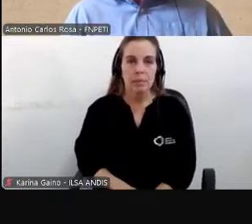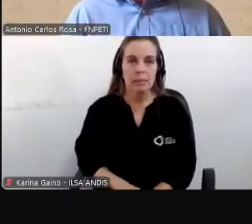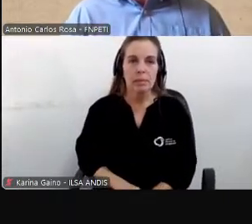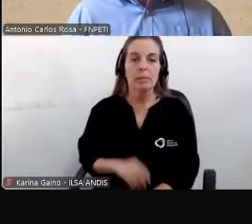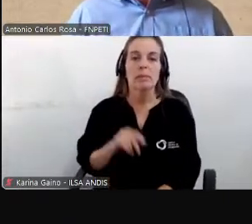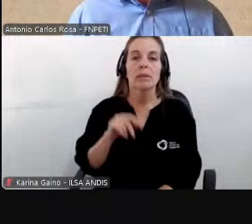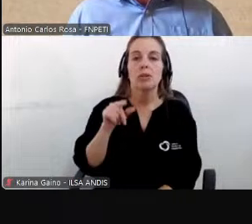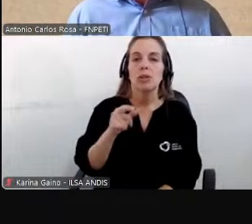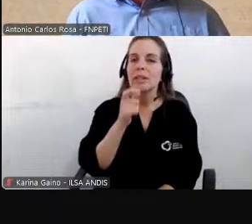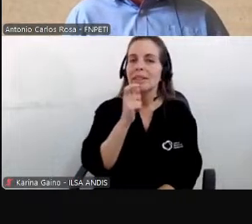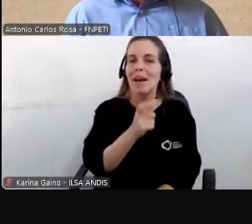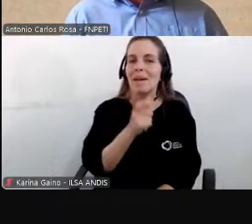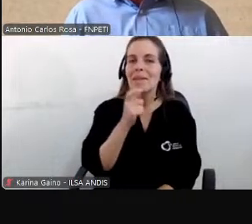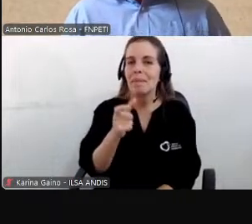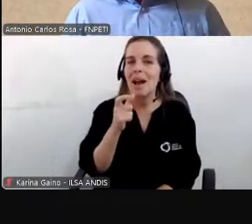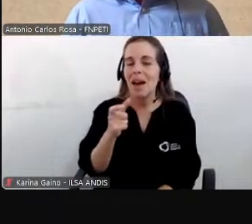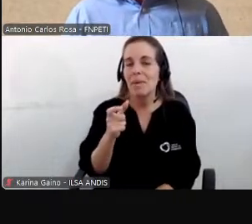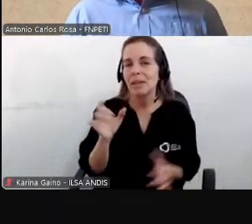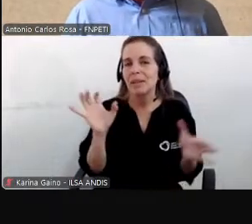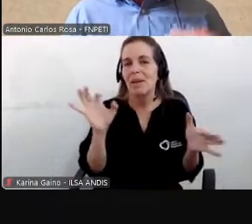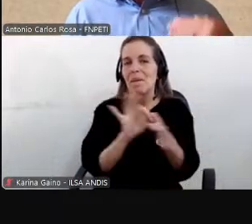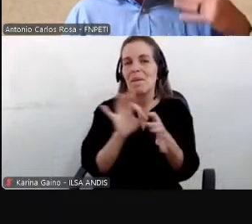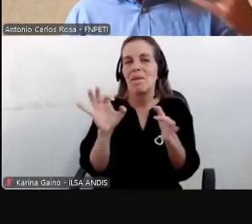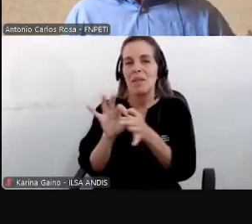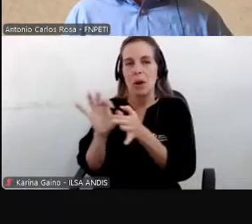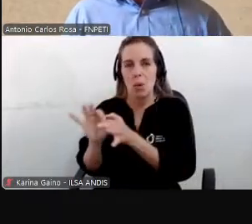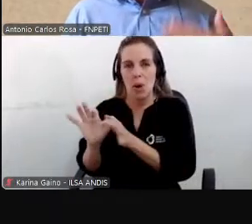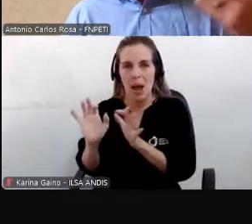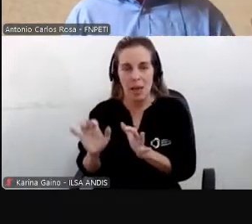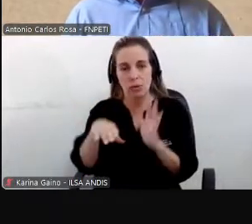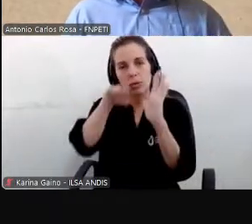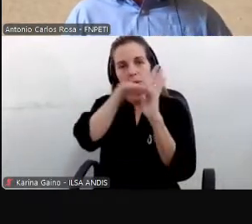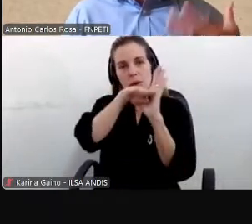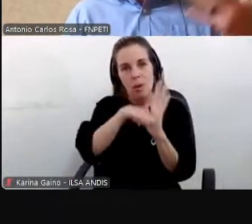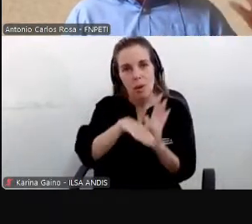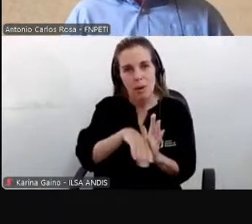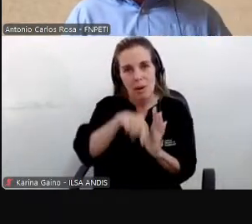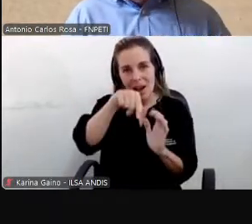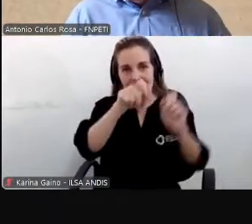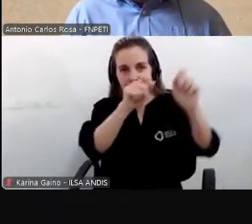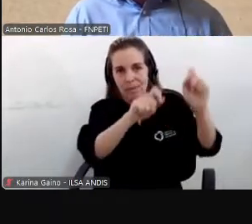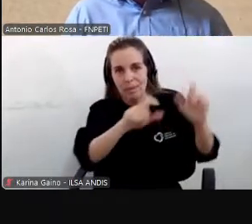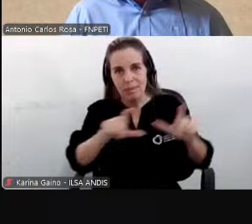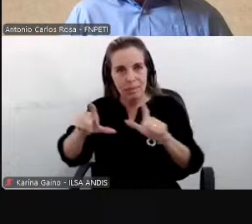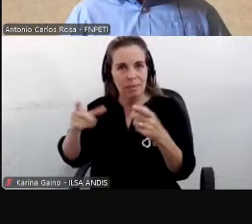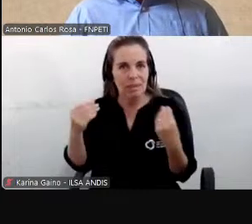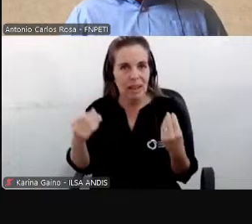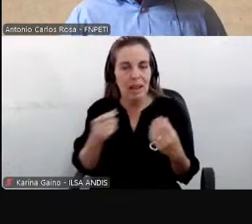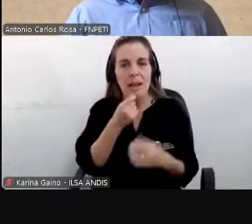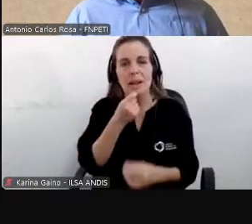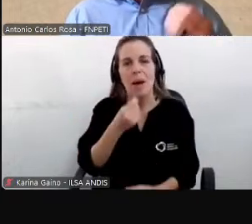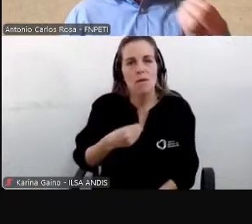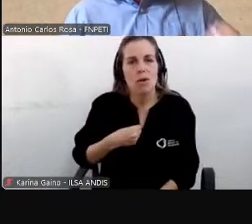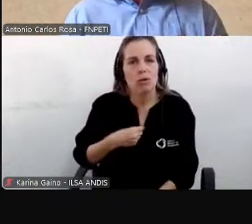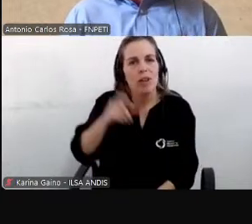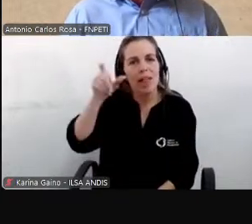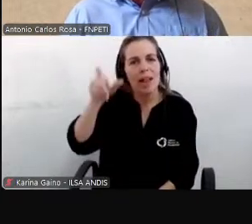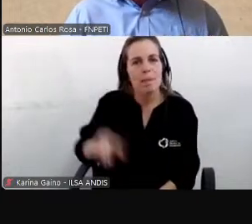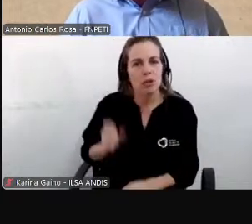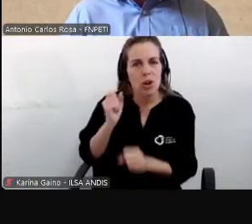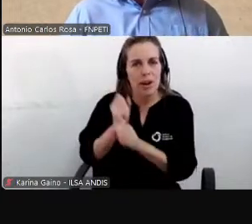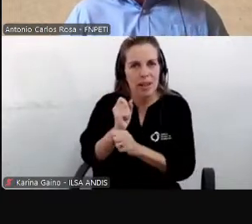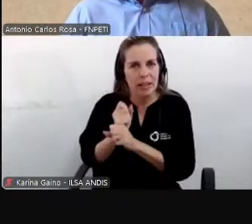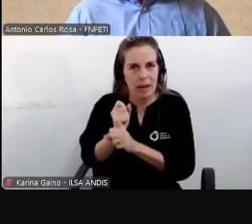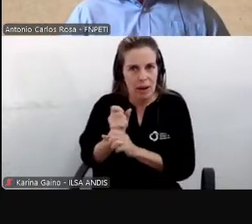bore an influence in Brazil. Therefore, that concept fits into itself. And the indicators that we have